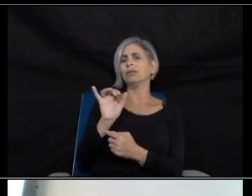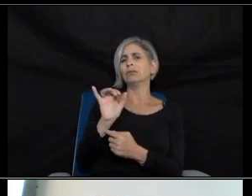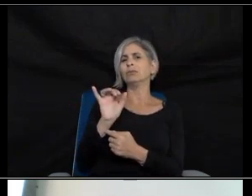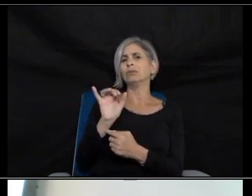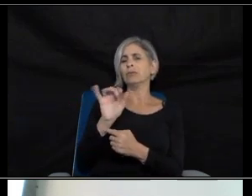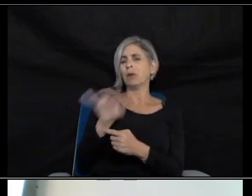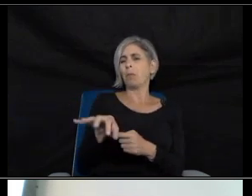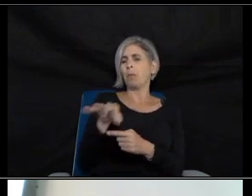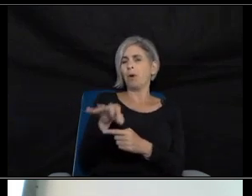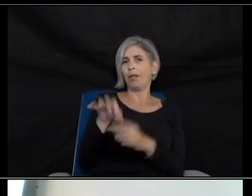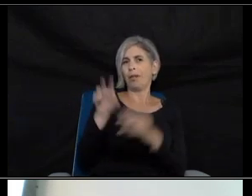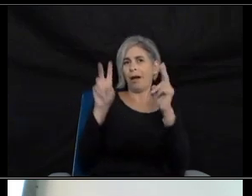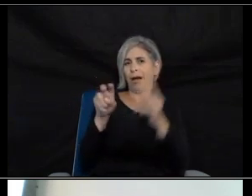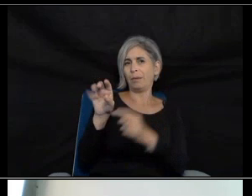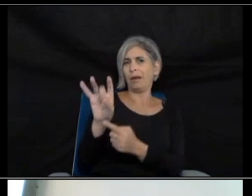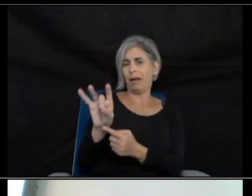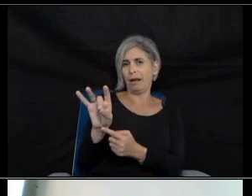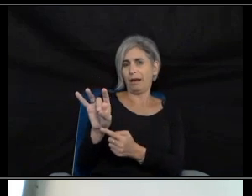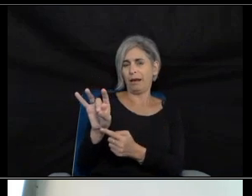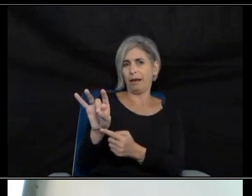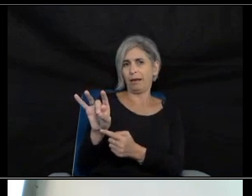I'd like to pull item A.